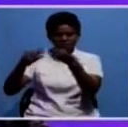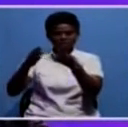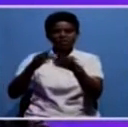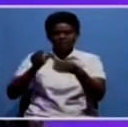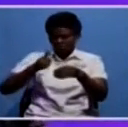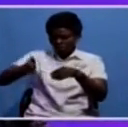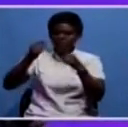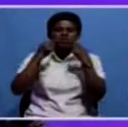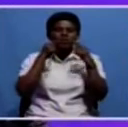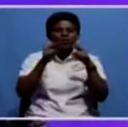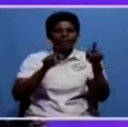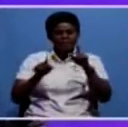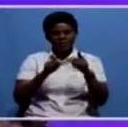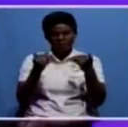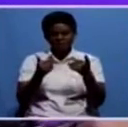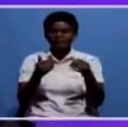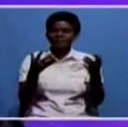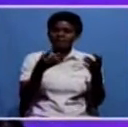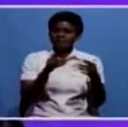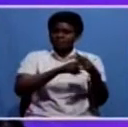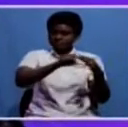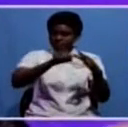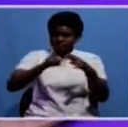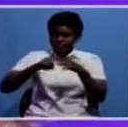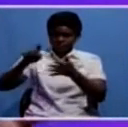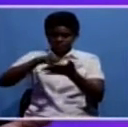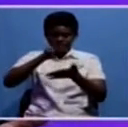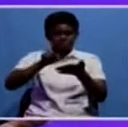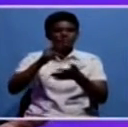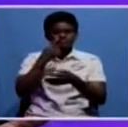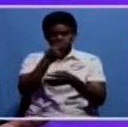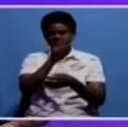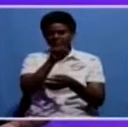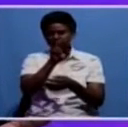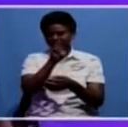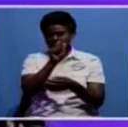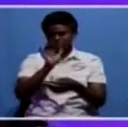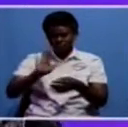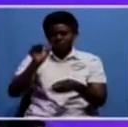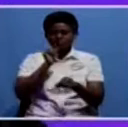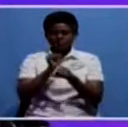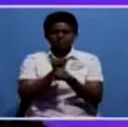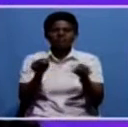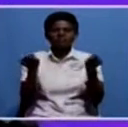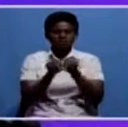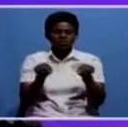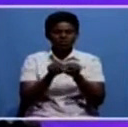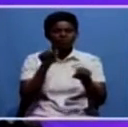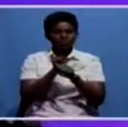will announce if somebody has been evading tax. We've seen them. We've seen ZRA do its work. It's normal